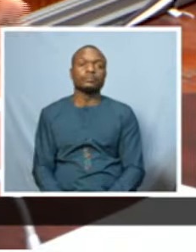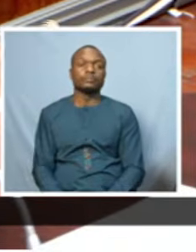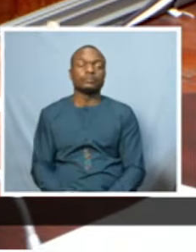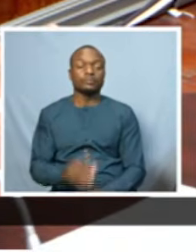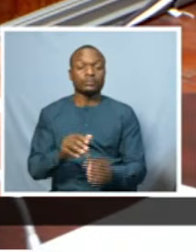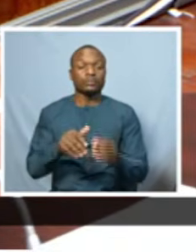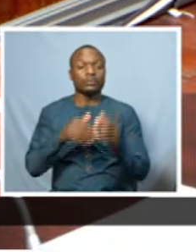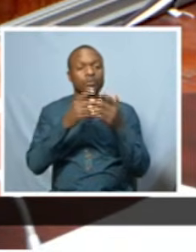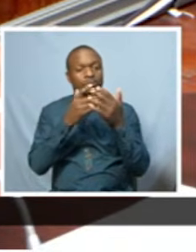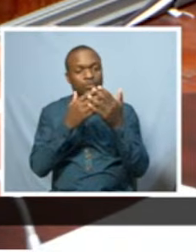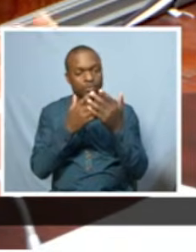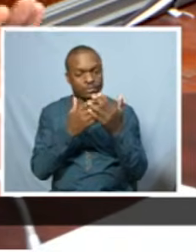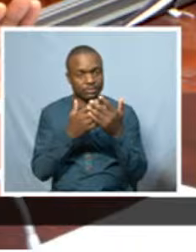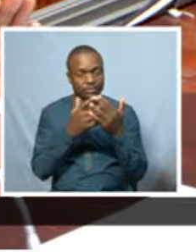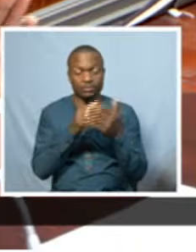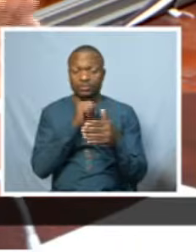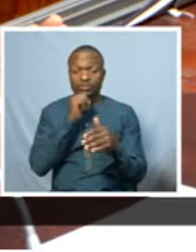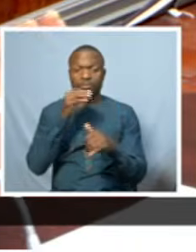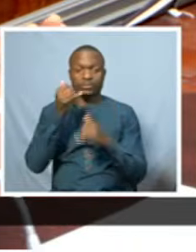Outstanding.